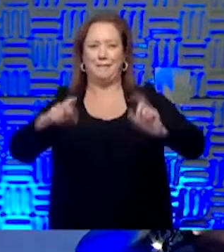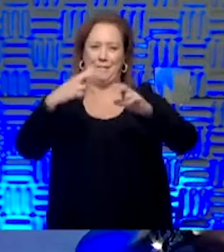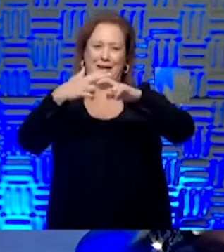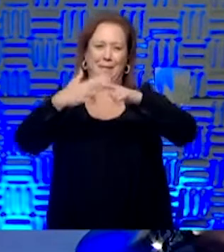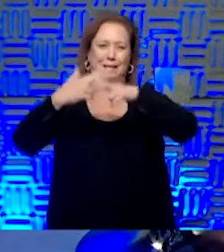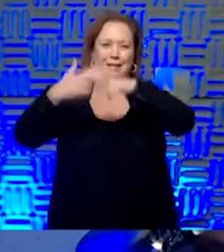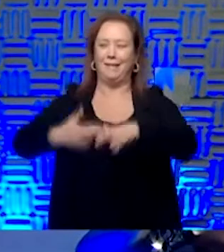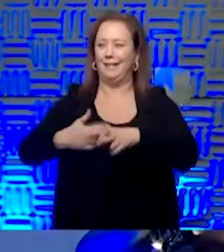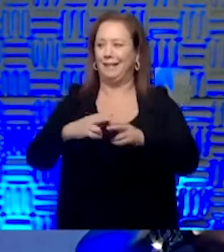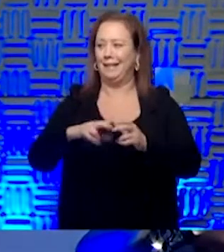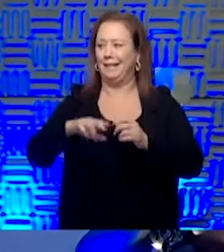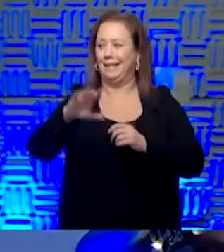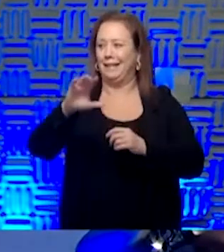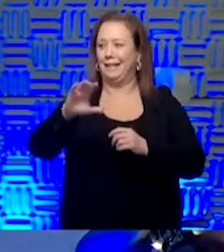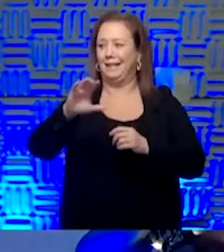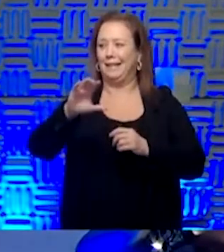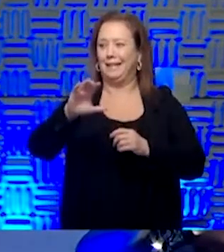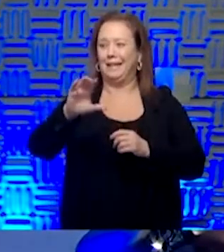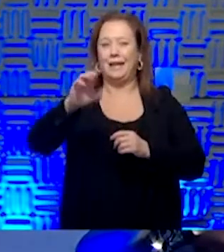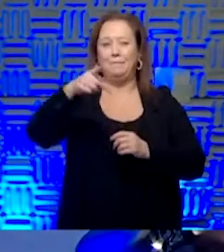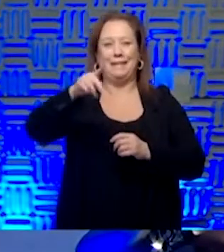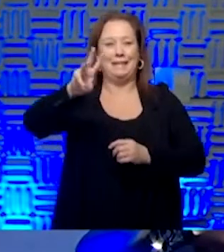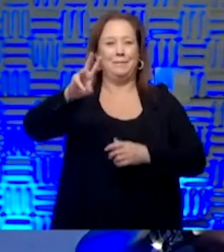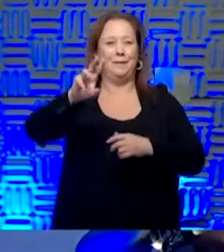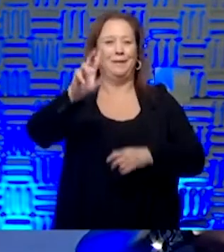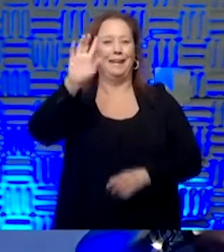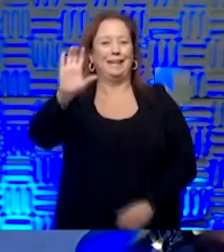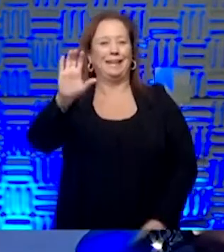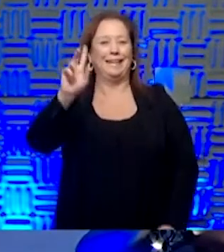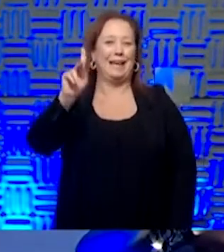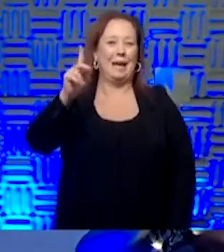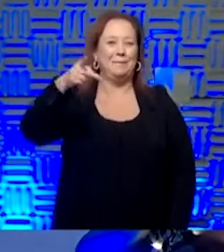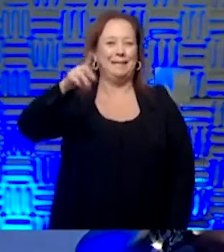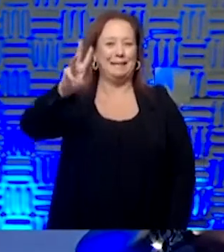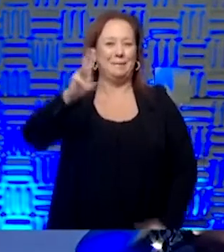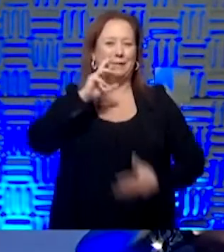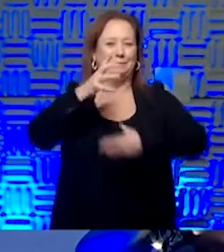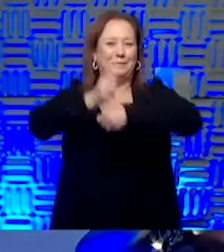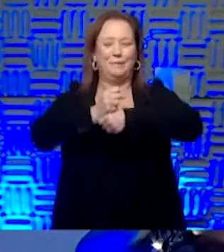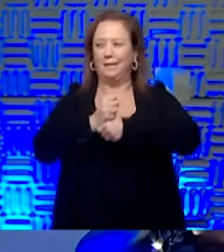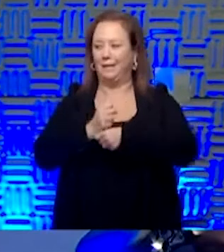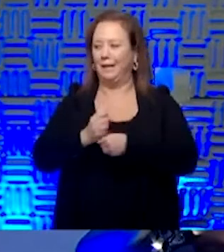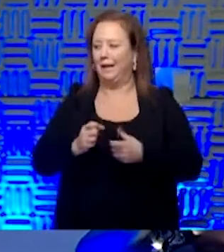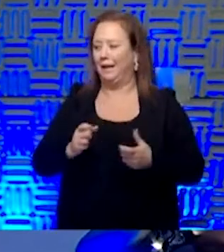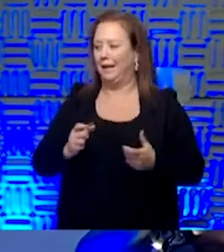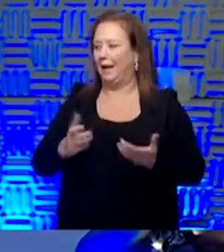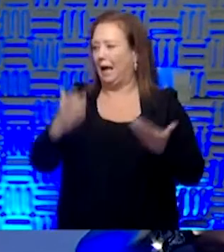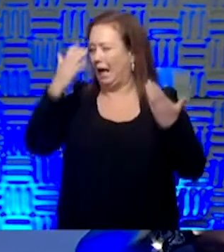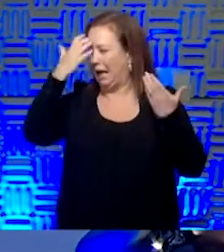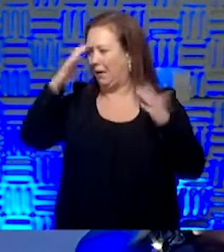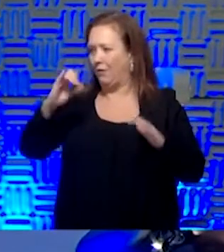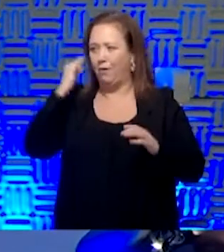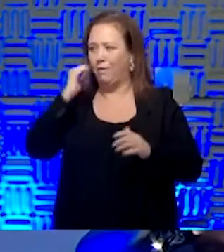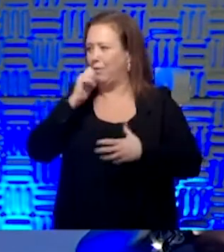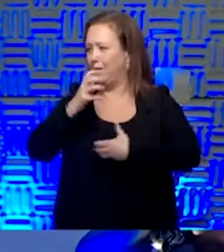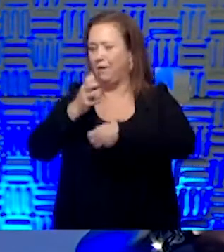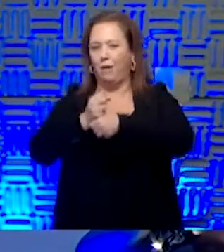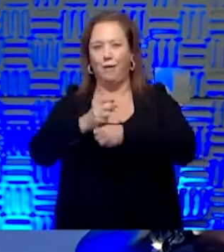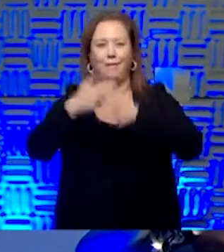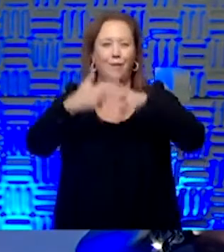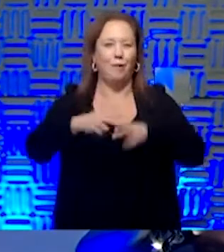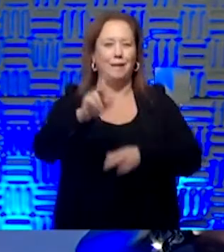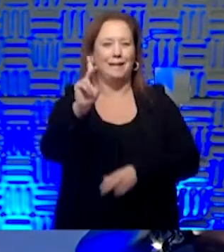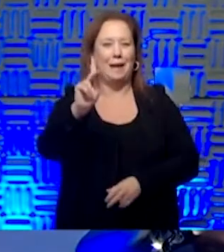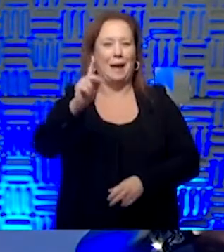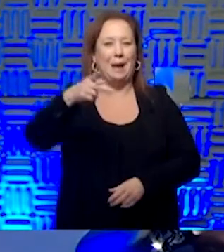long time. I'm sorry. Karen Porter Williams at KPW just kind of spills out. It's all right. I know. I wouldn't know what to do otherwise.